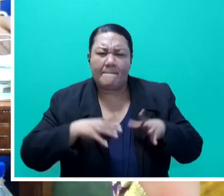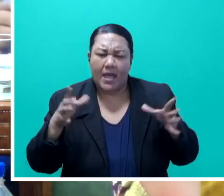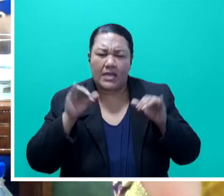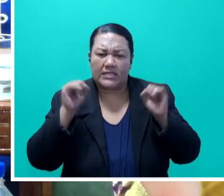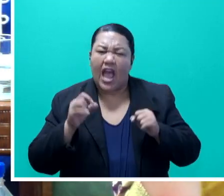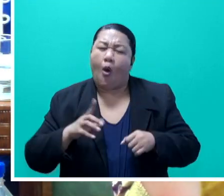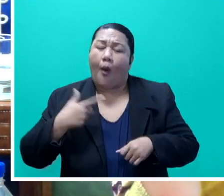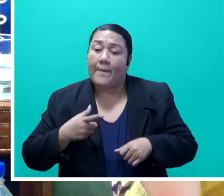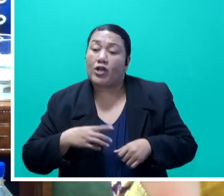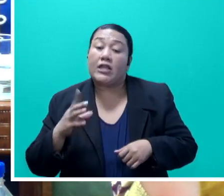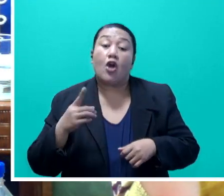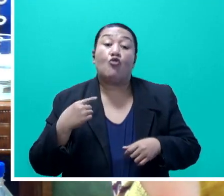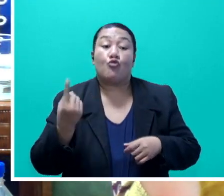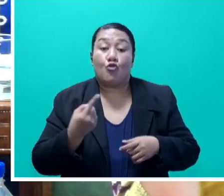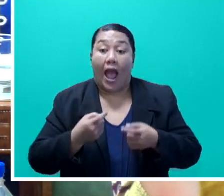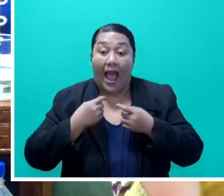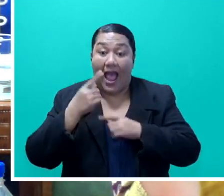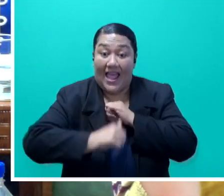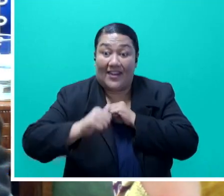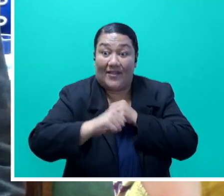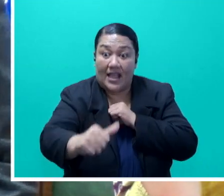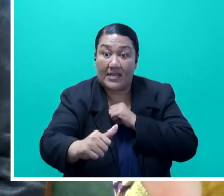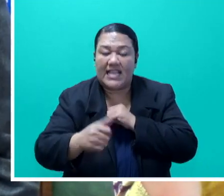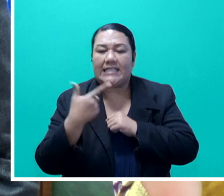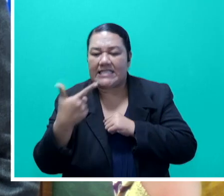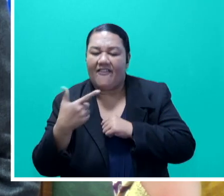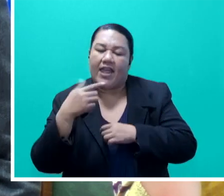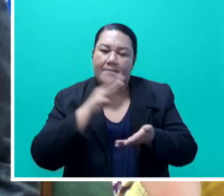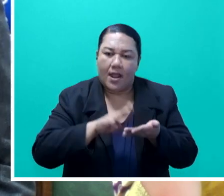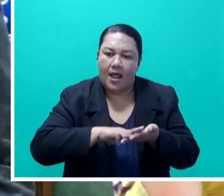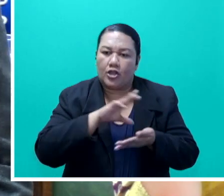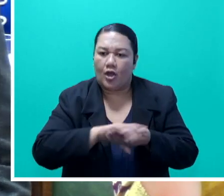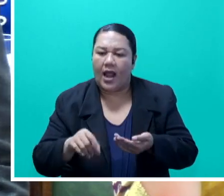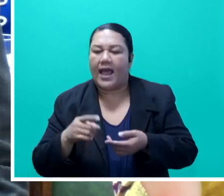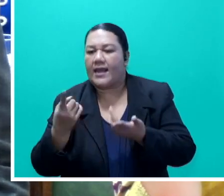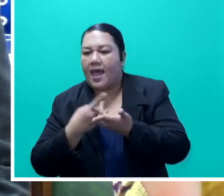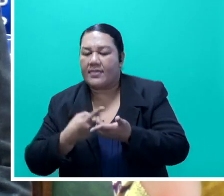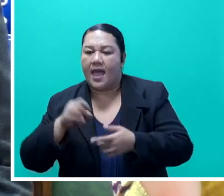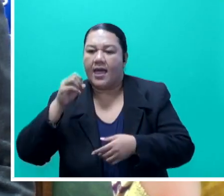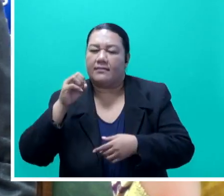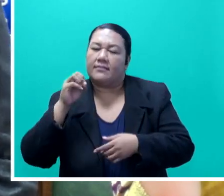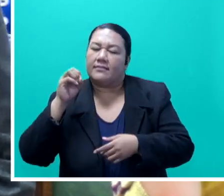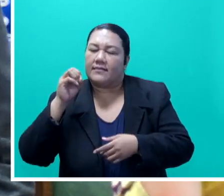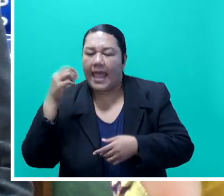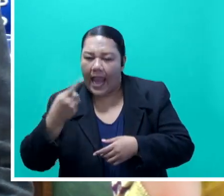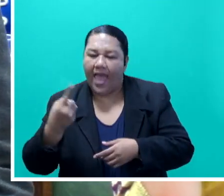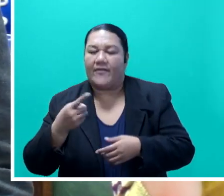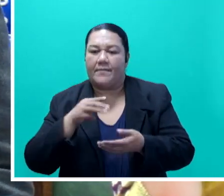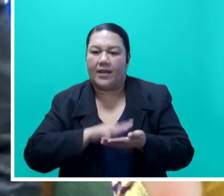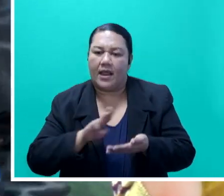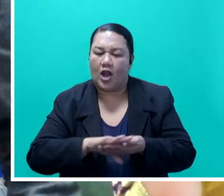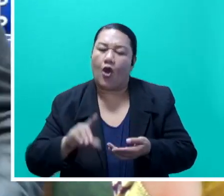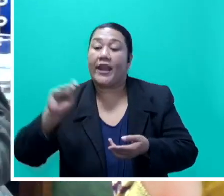for a work that's $7 million. The next highest could be $11 million, or the next cheapest, I should